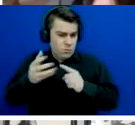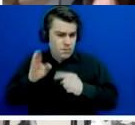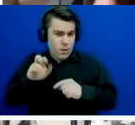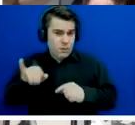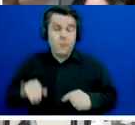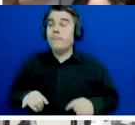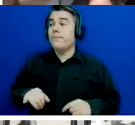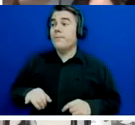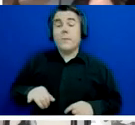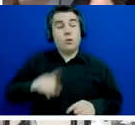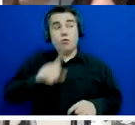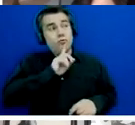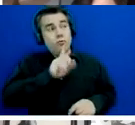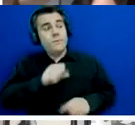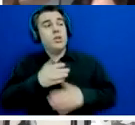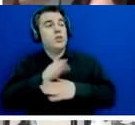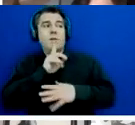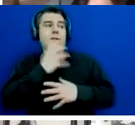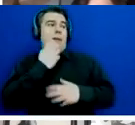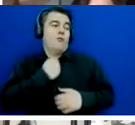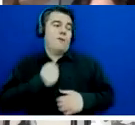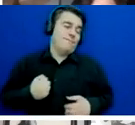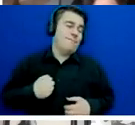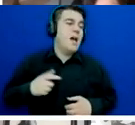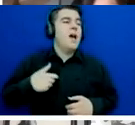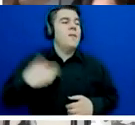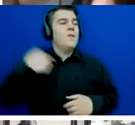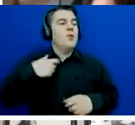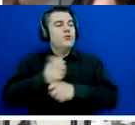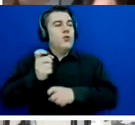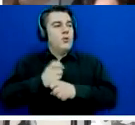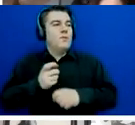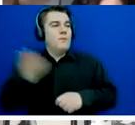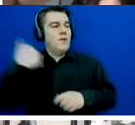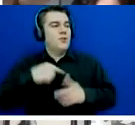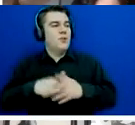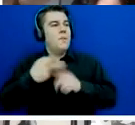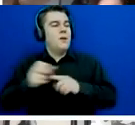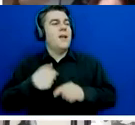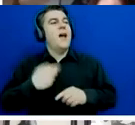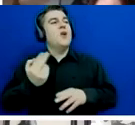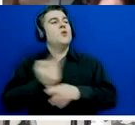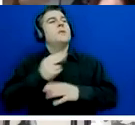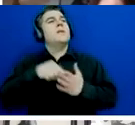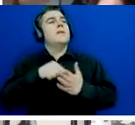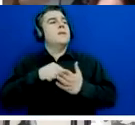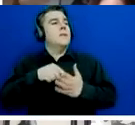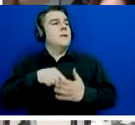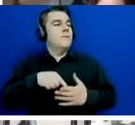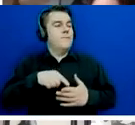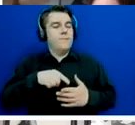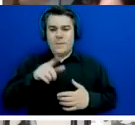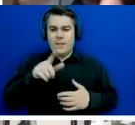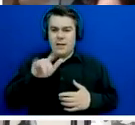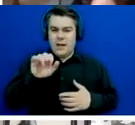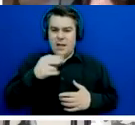Absolutely. So sharing is caring. I used to make a joke when I first started with Plexus that I use this like lash boost stuff